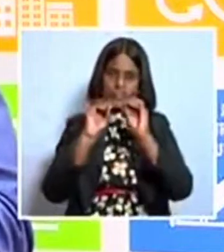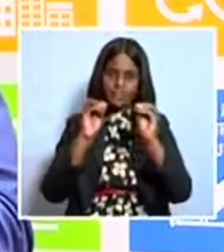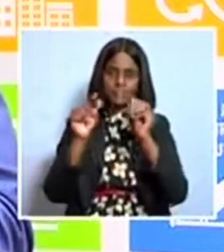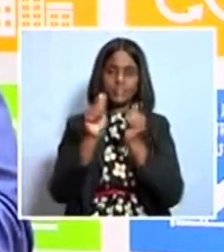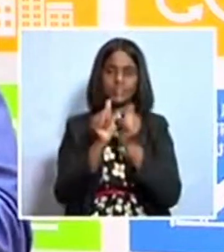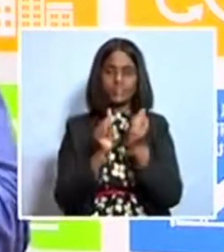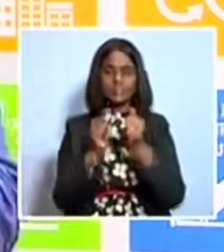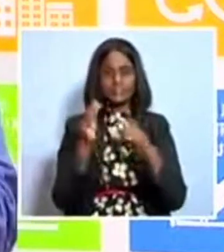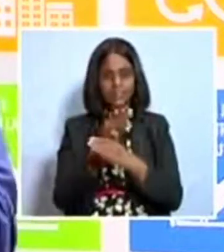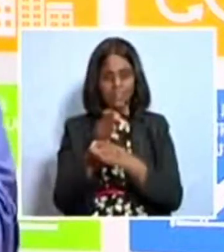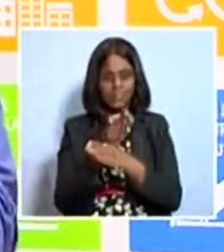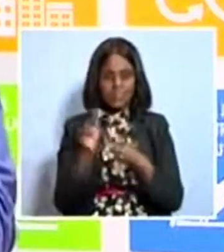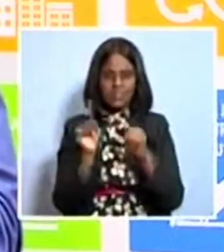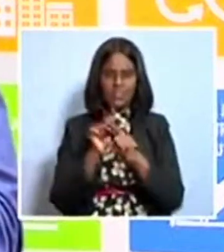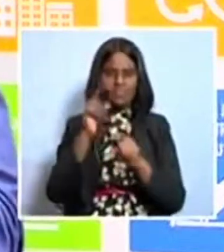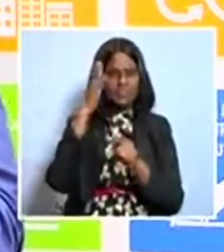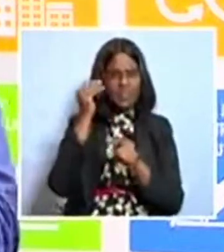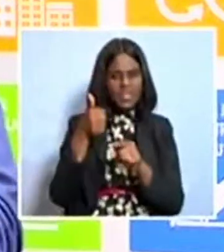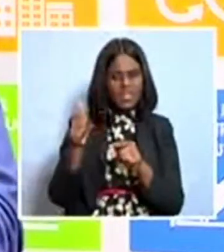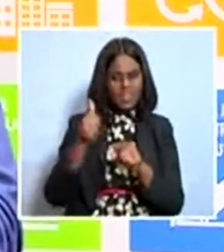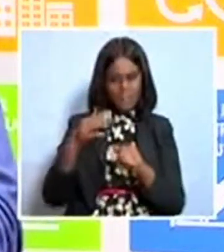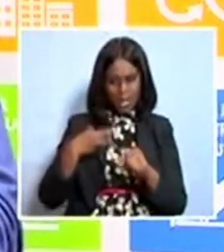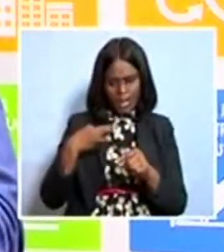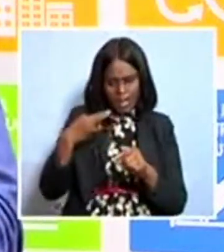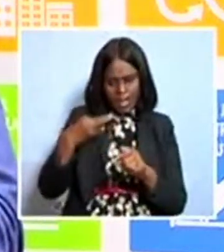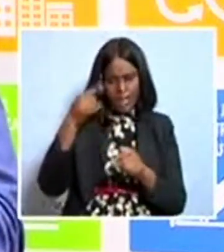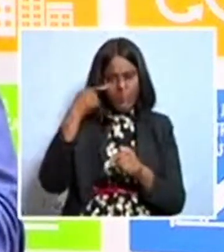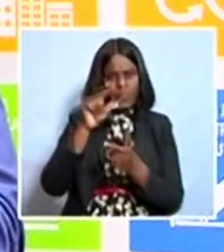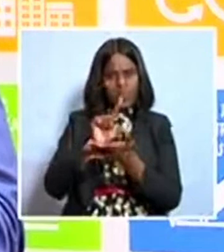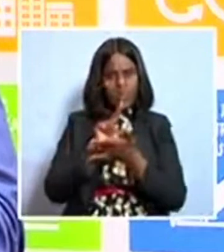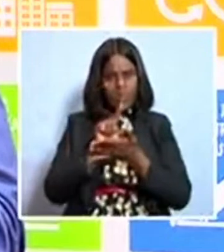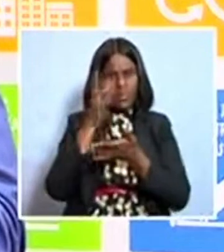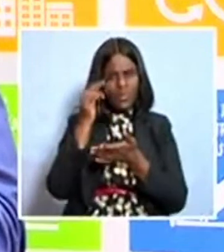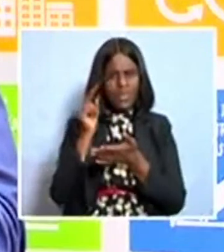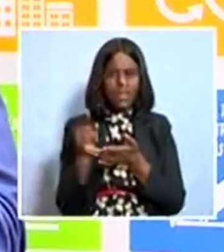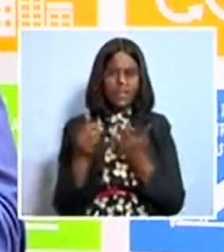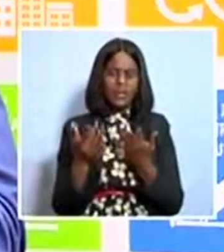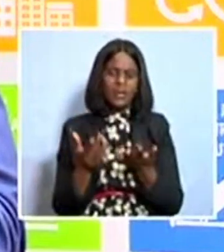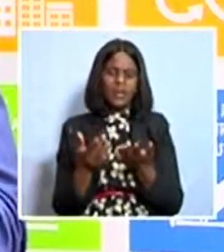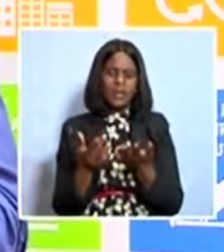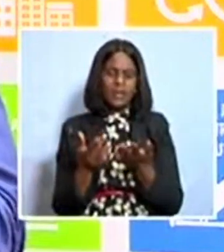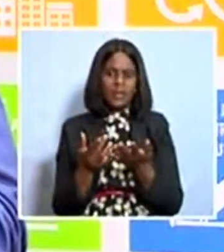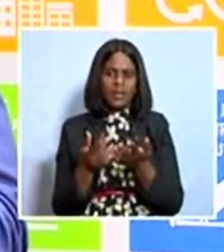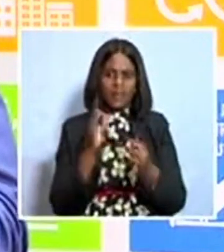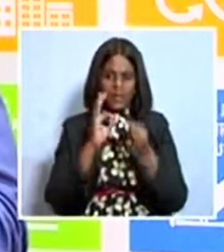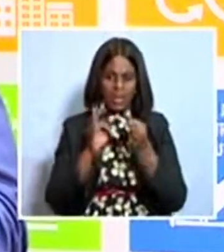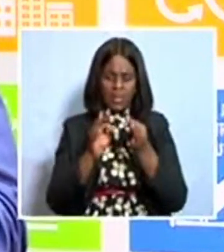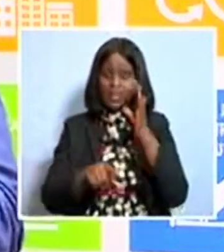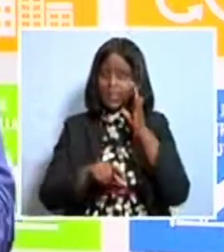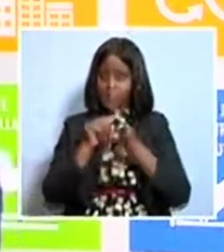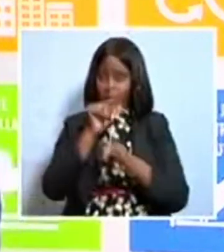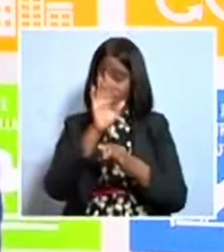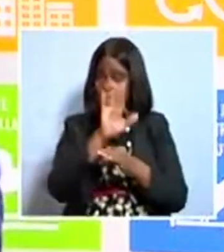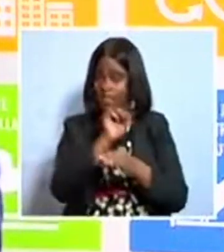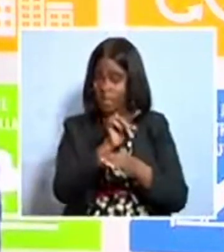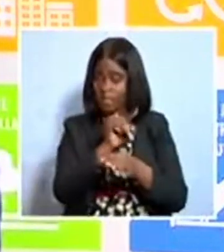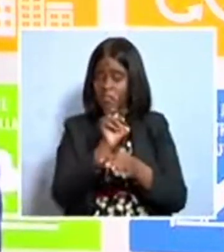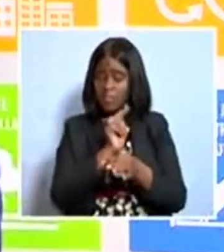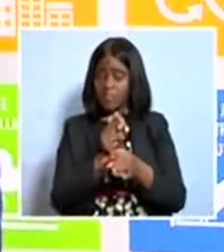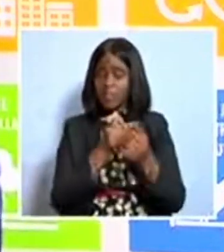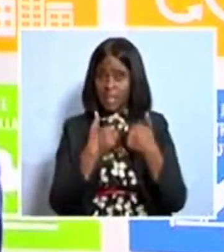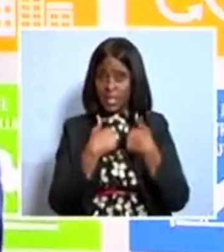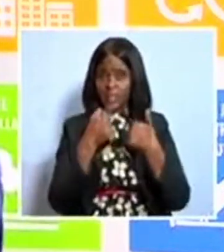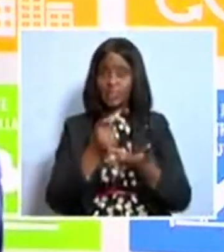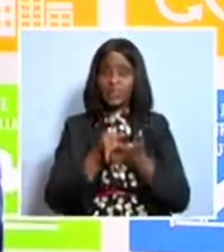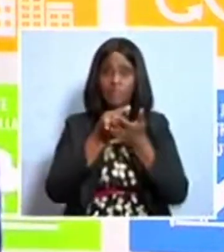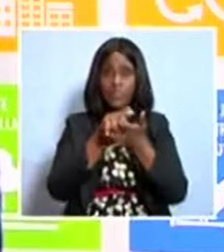and why they are applying for a certain loan. So you find that I mean, we've got grants